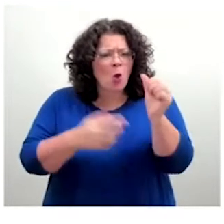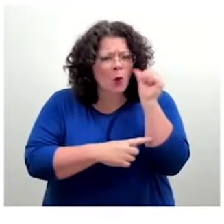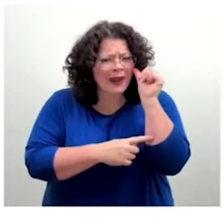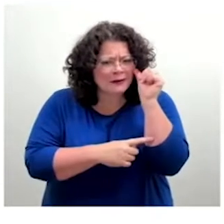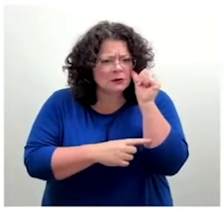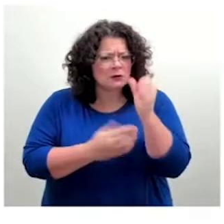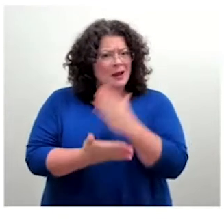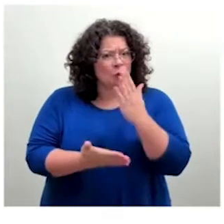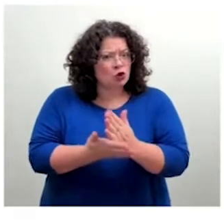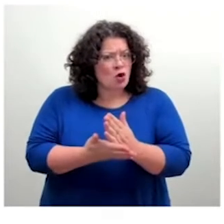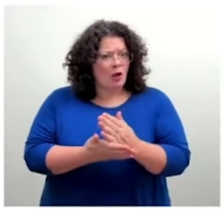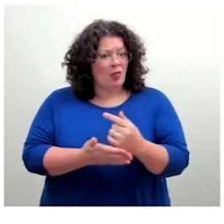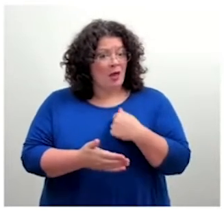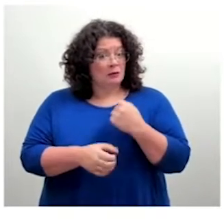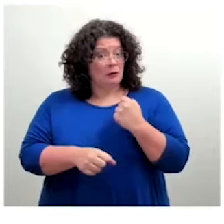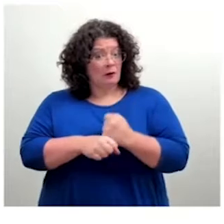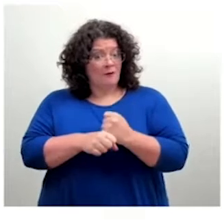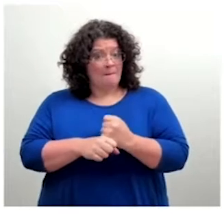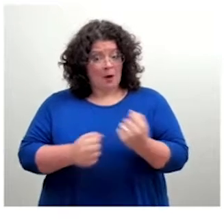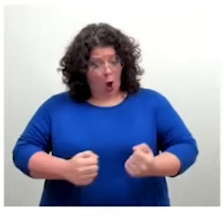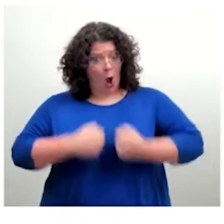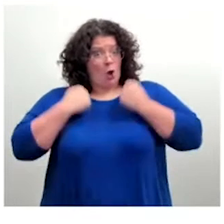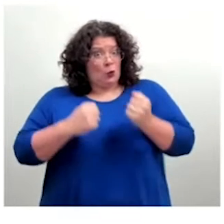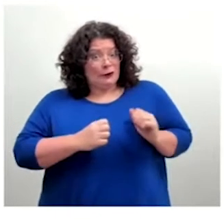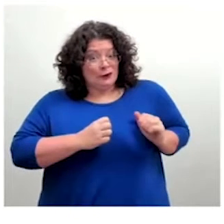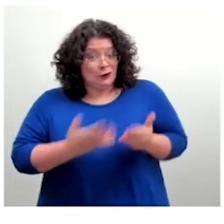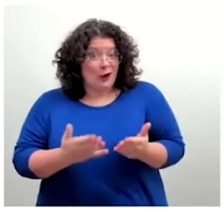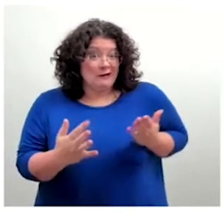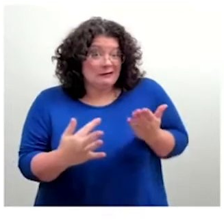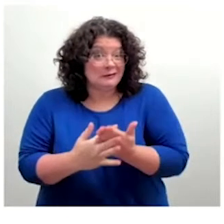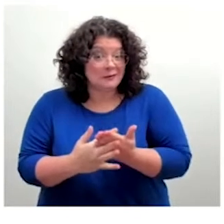So first, a bit of background about digital accessibility.